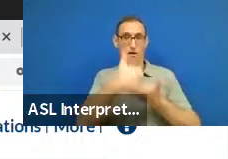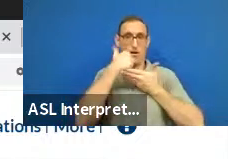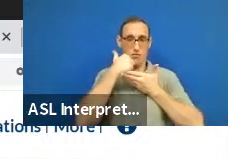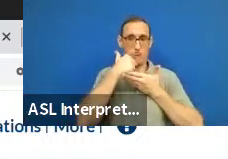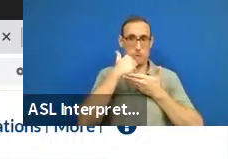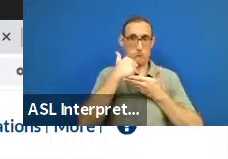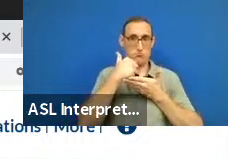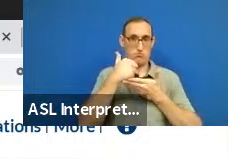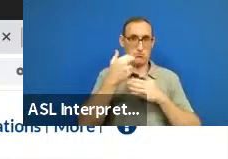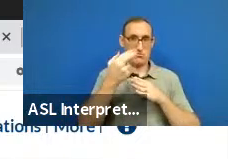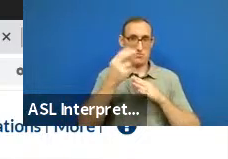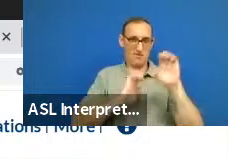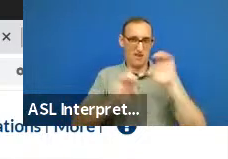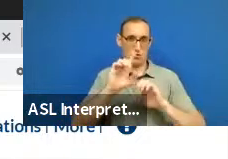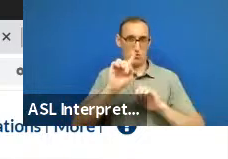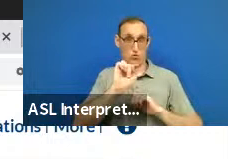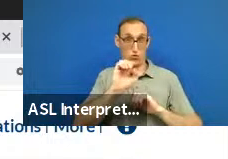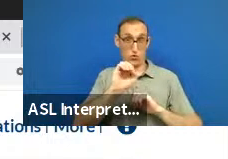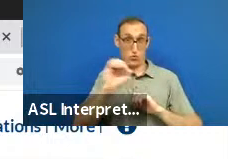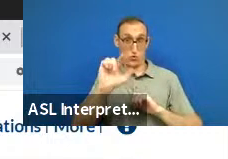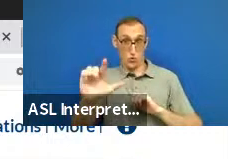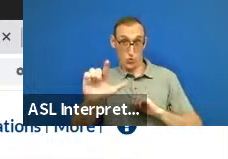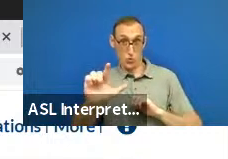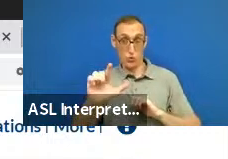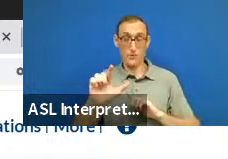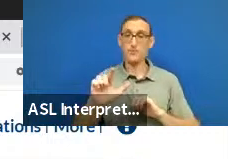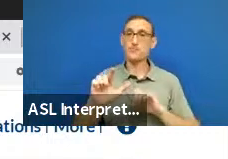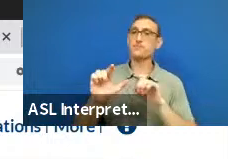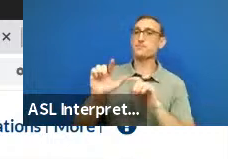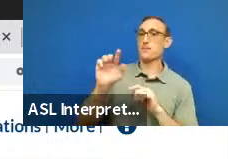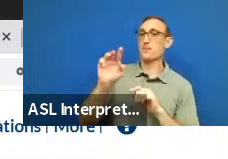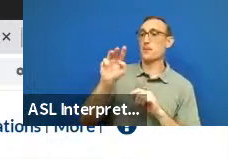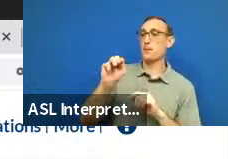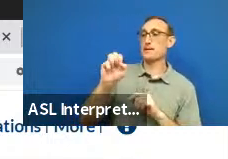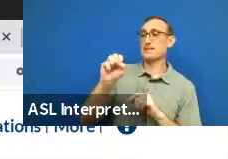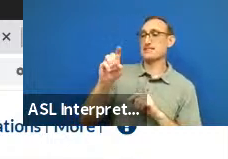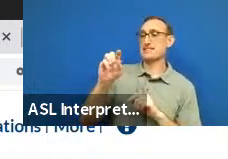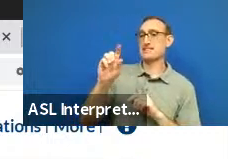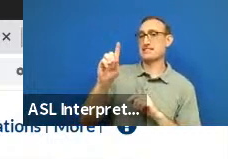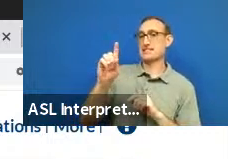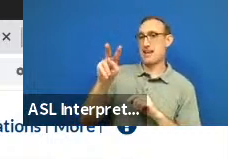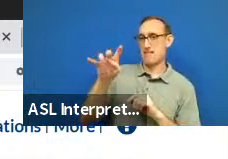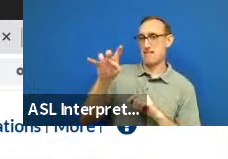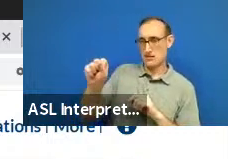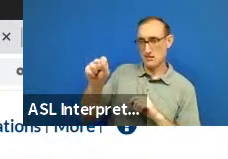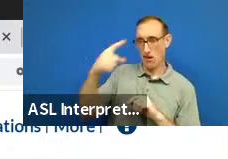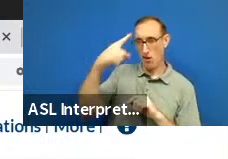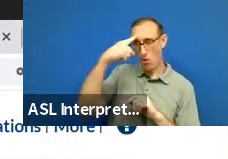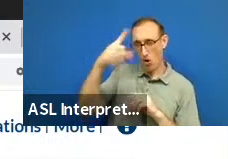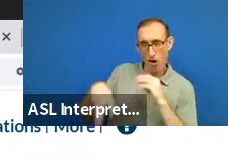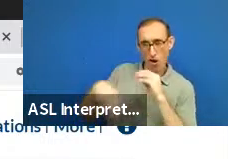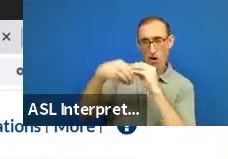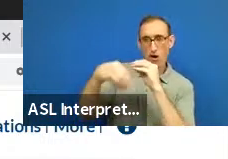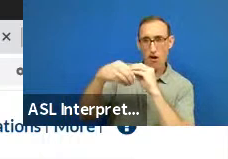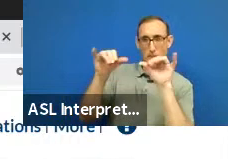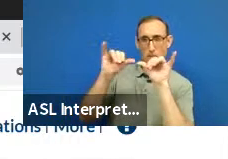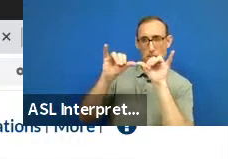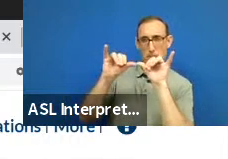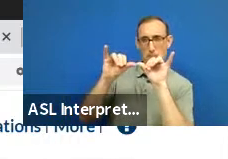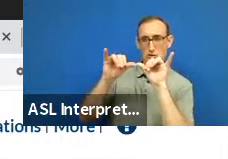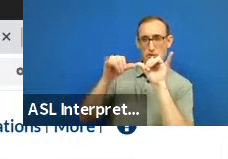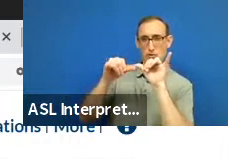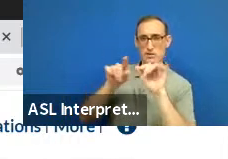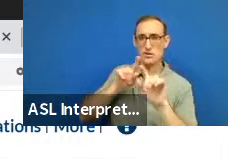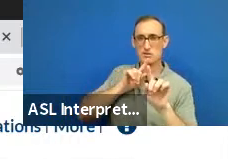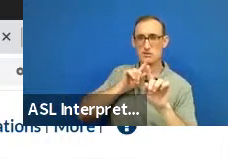I thought I was adding measurable results too. So I apologize if that didn't come through in my conversation.